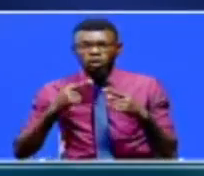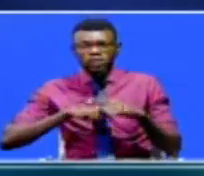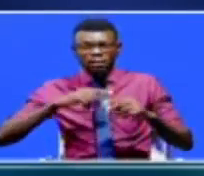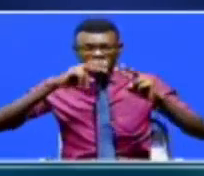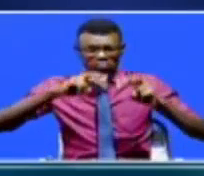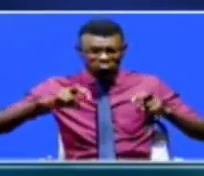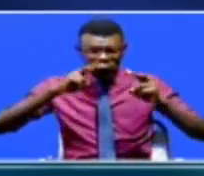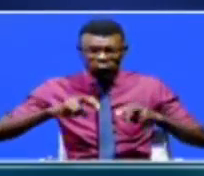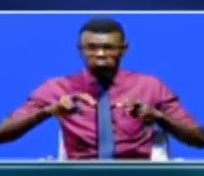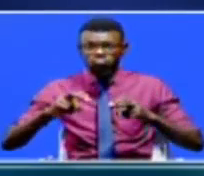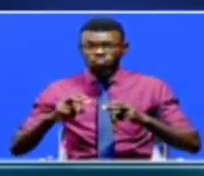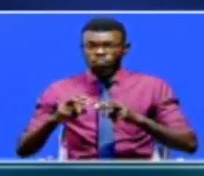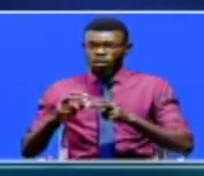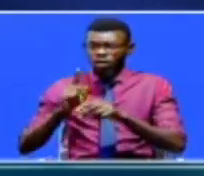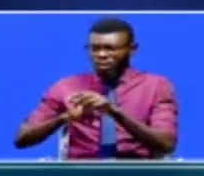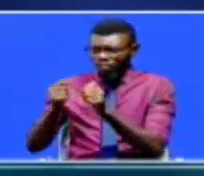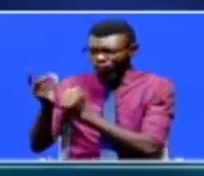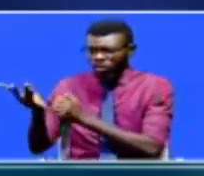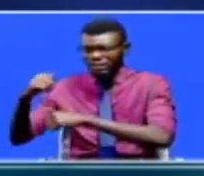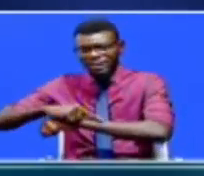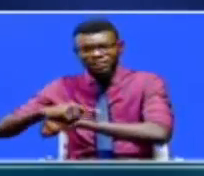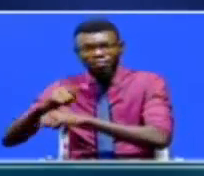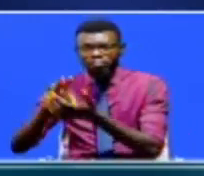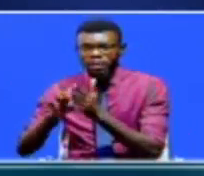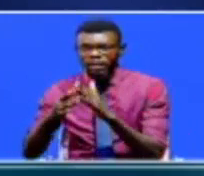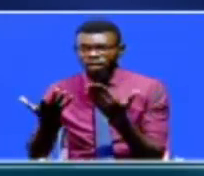you say, after 14 days, or if there will be any review?